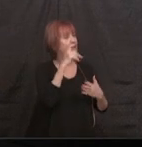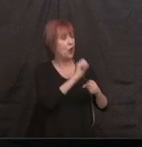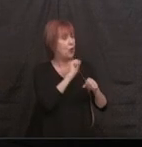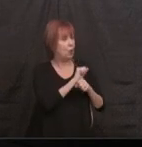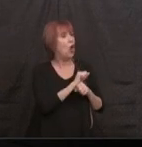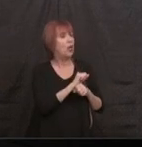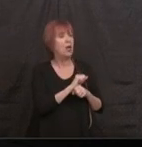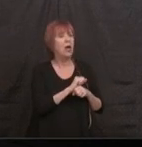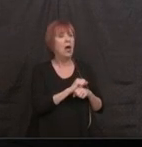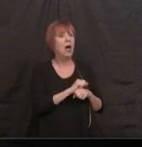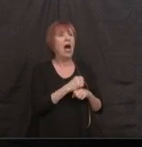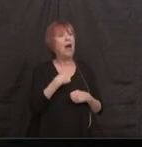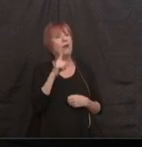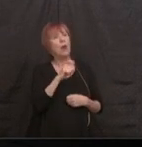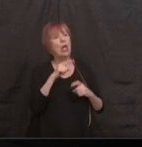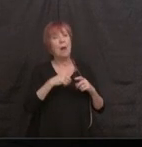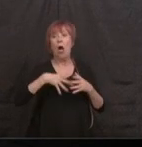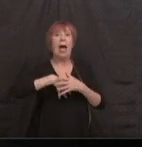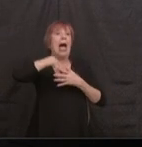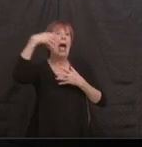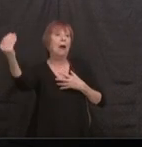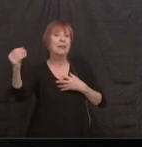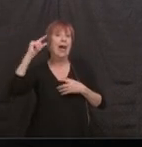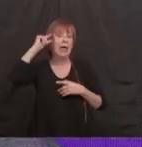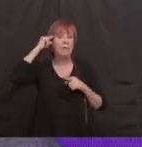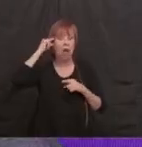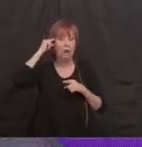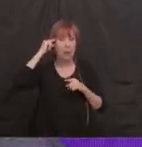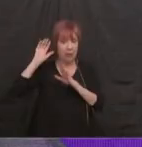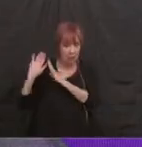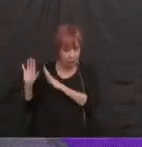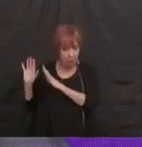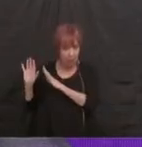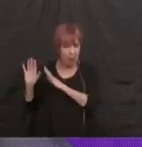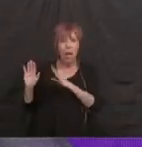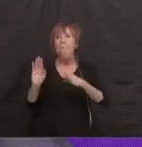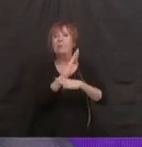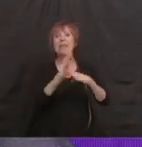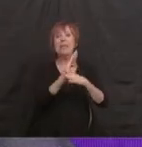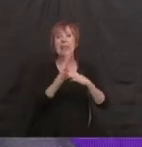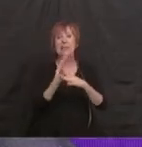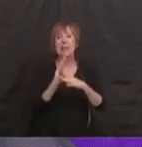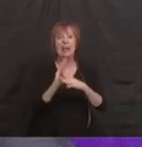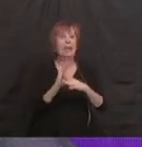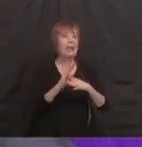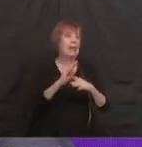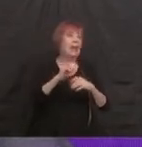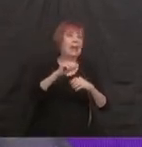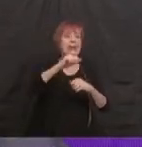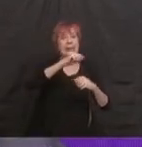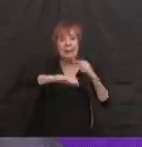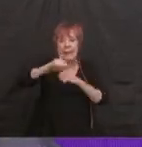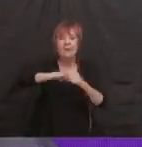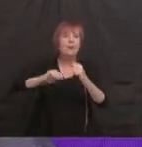area. And I have a question about outside of governments, and what can business and civil society